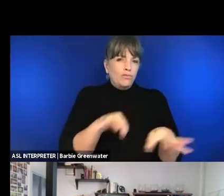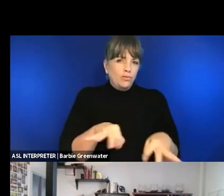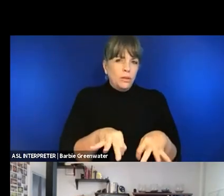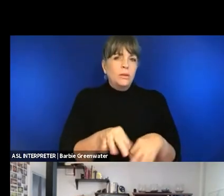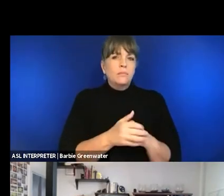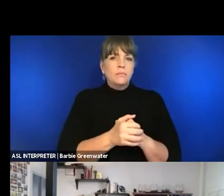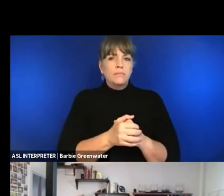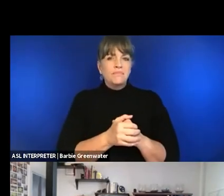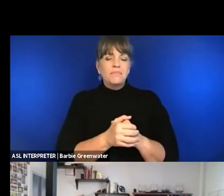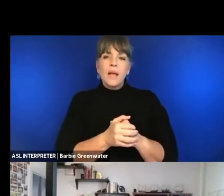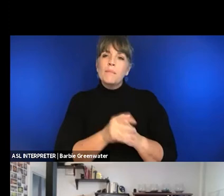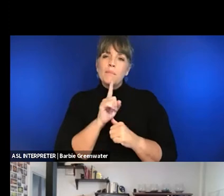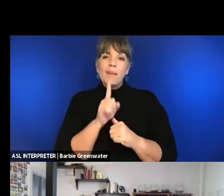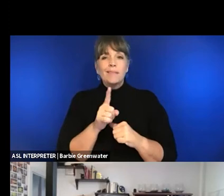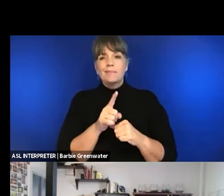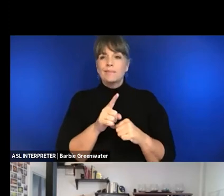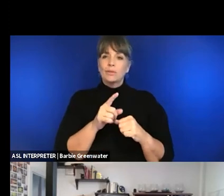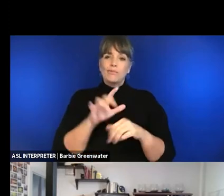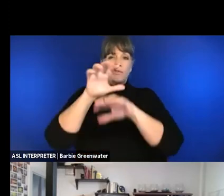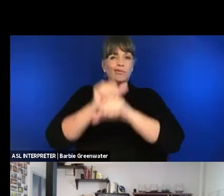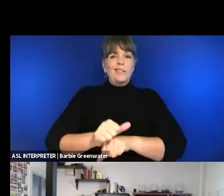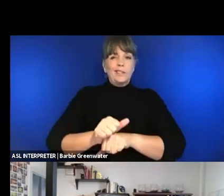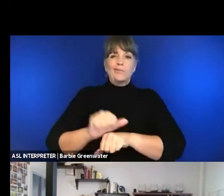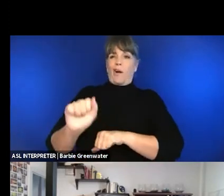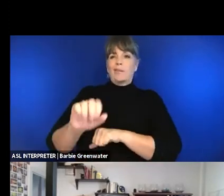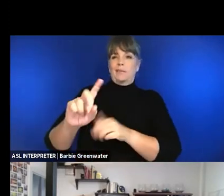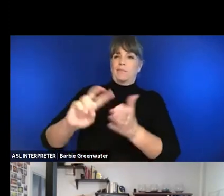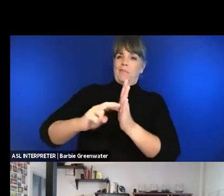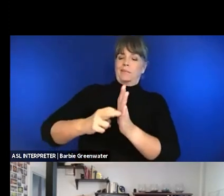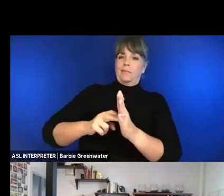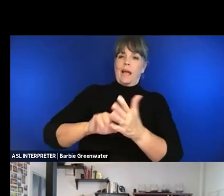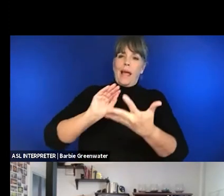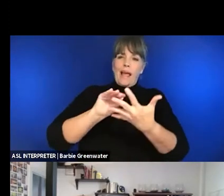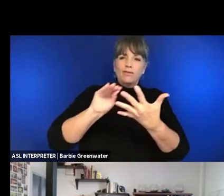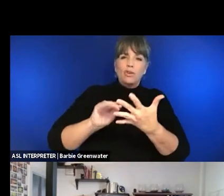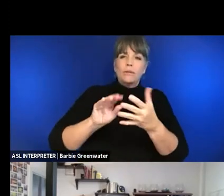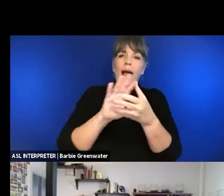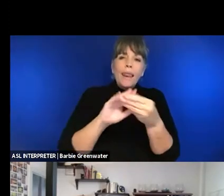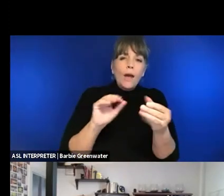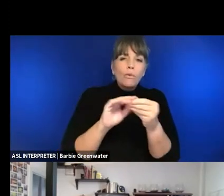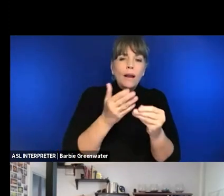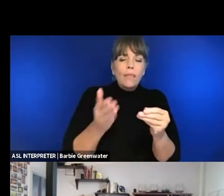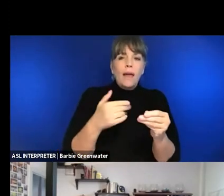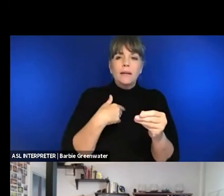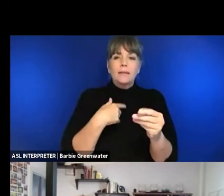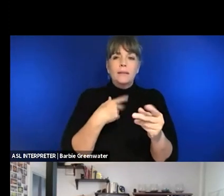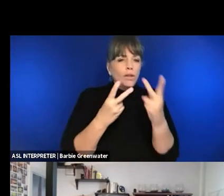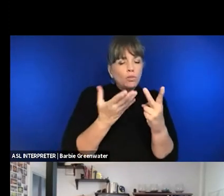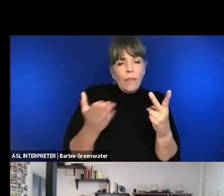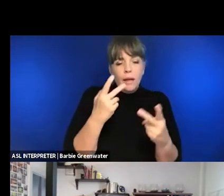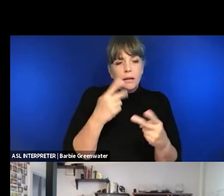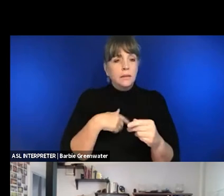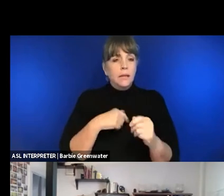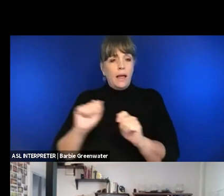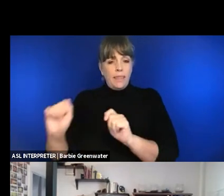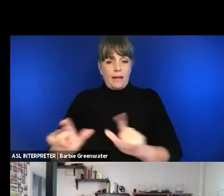the natural pauses of program audio that describes the key visual elements, scene changes,